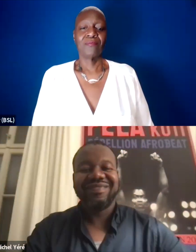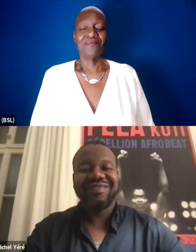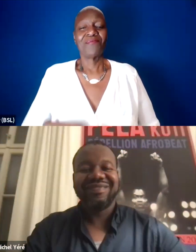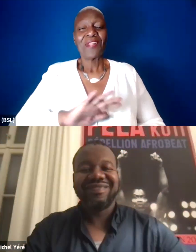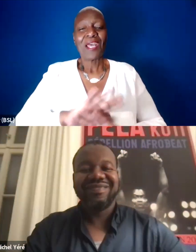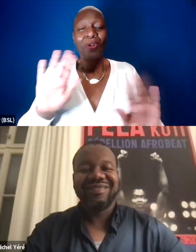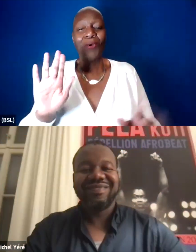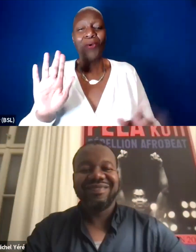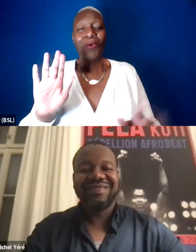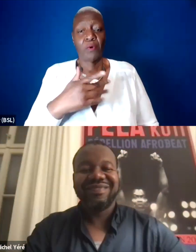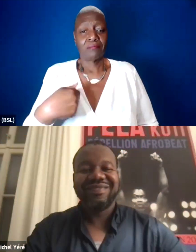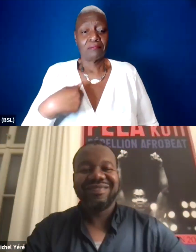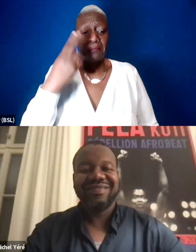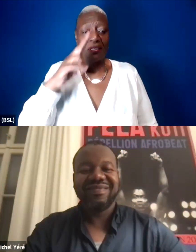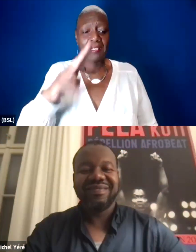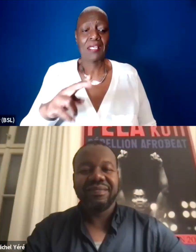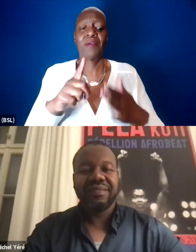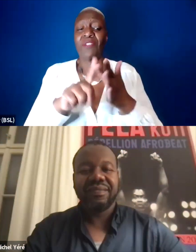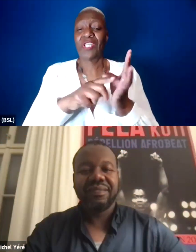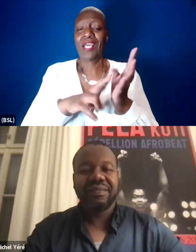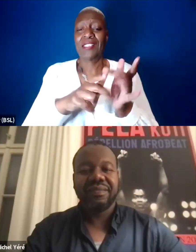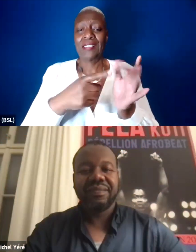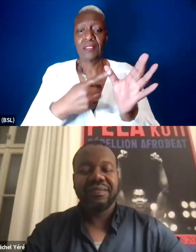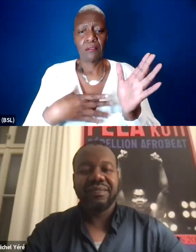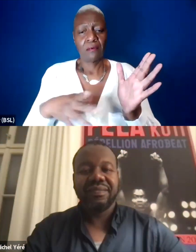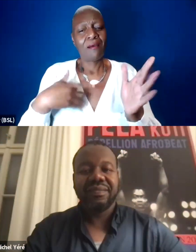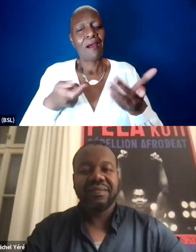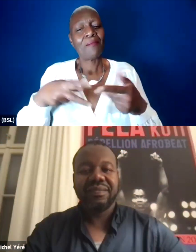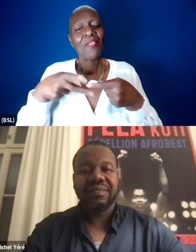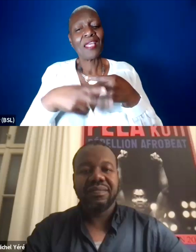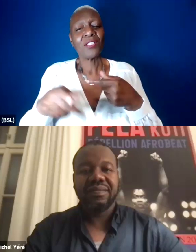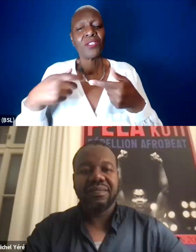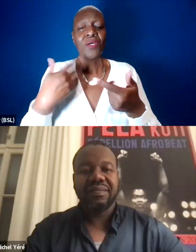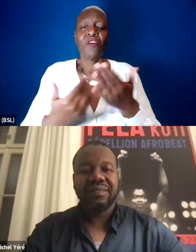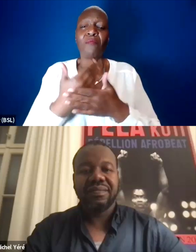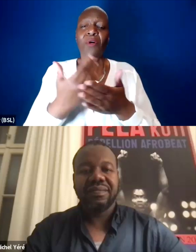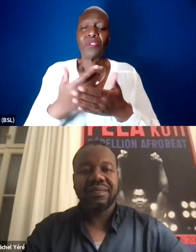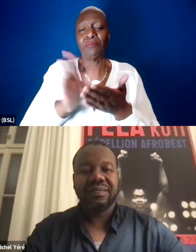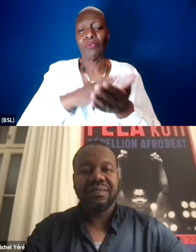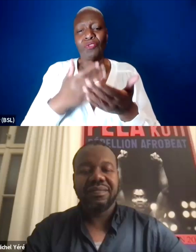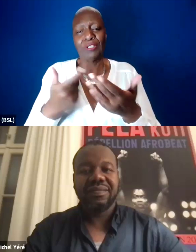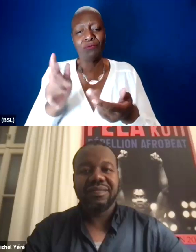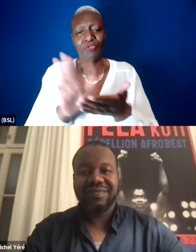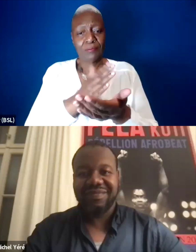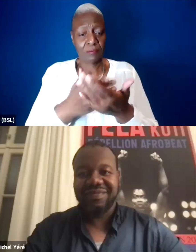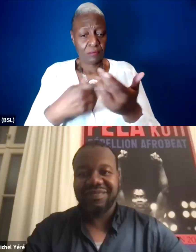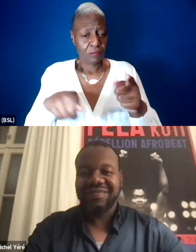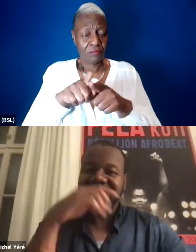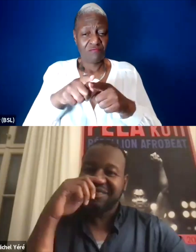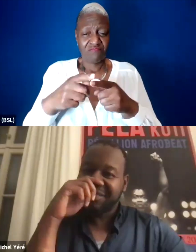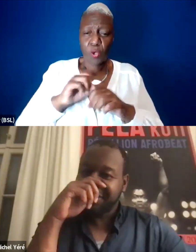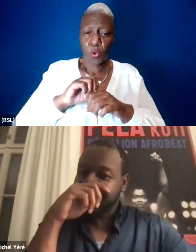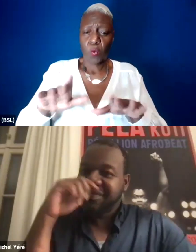Hello, everyone. I'm Janani Ambikapathy, editor of Modern Poetry and Translation. Welcome to the digital launch of the latest issue